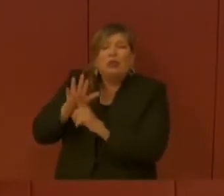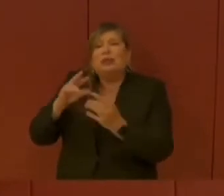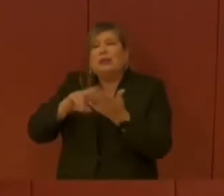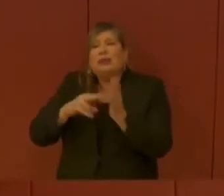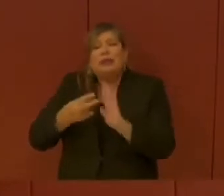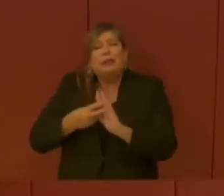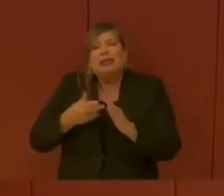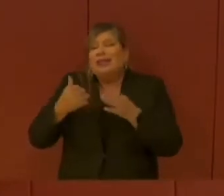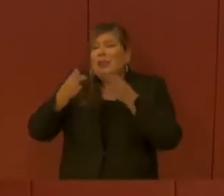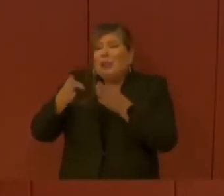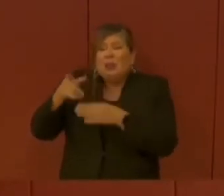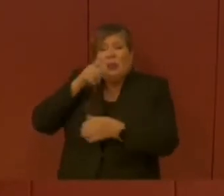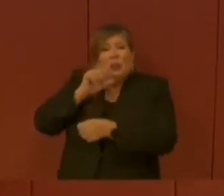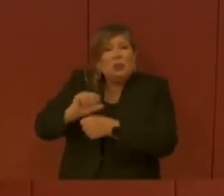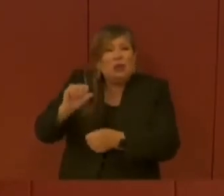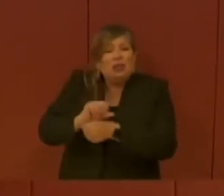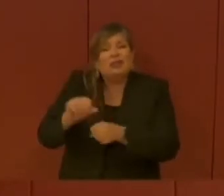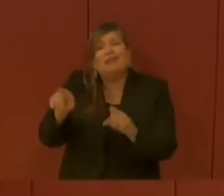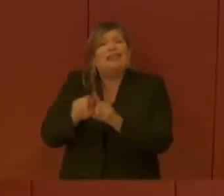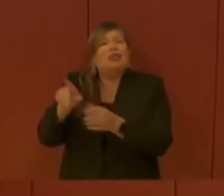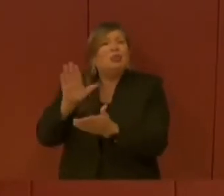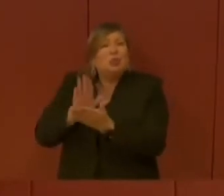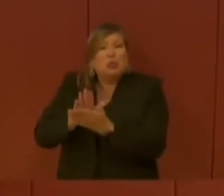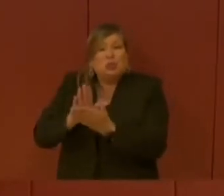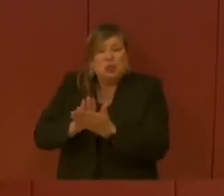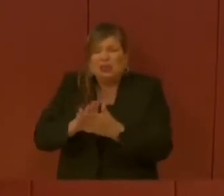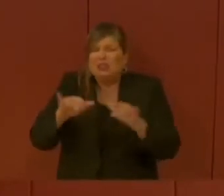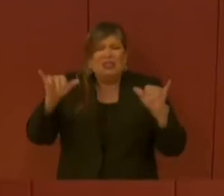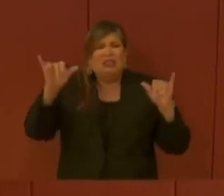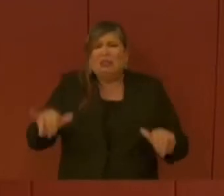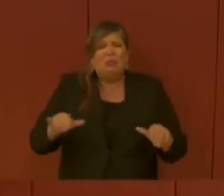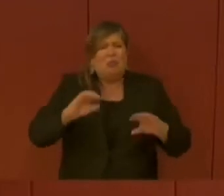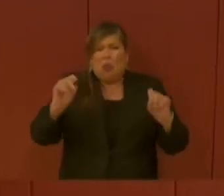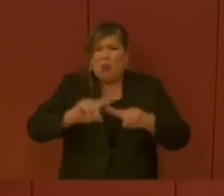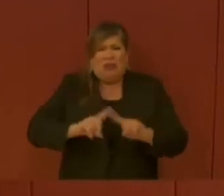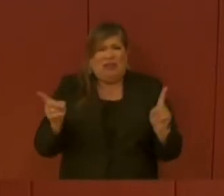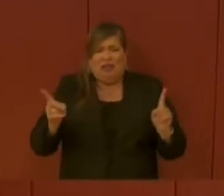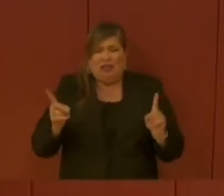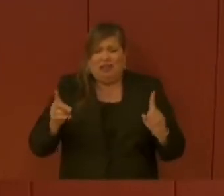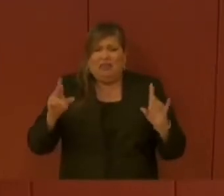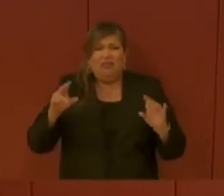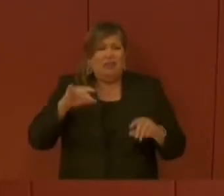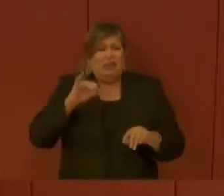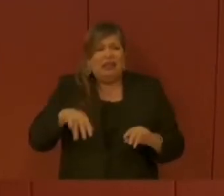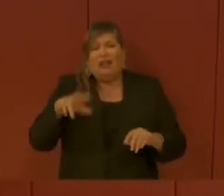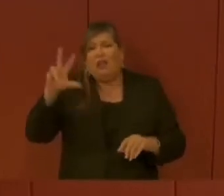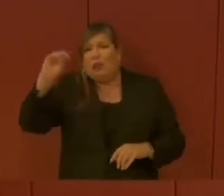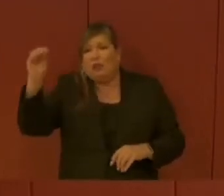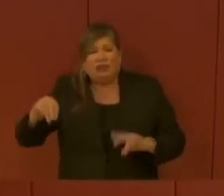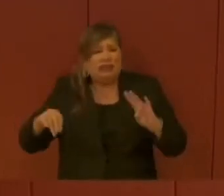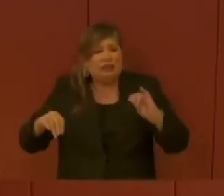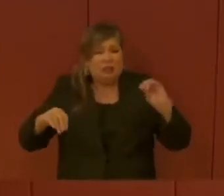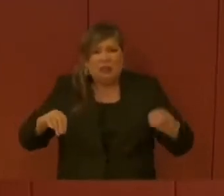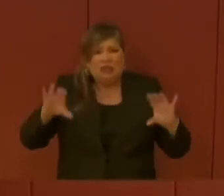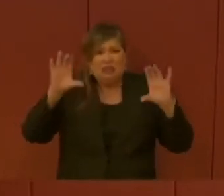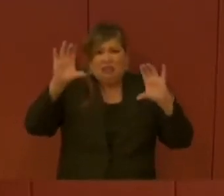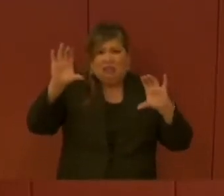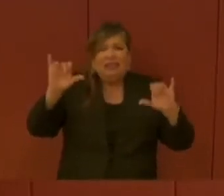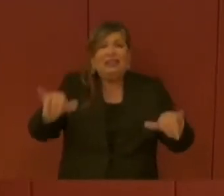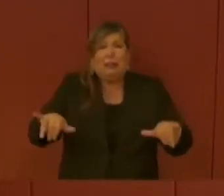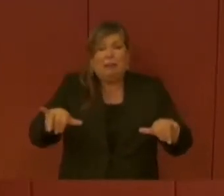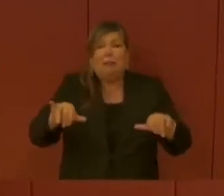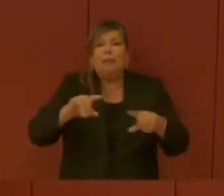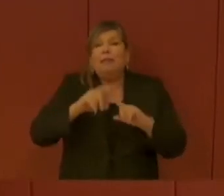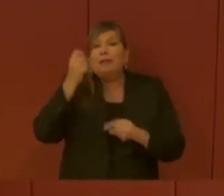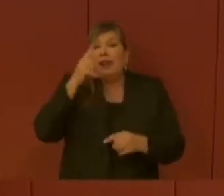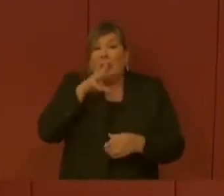employment status, including our schools. We're not changing that frame, but within that frame, we're doing the following.